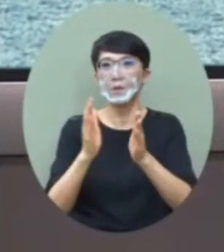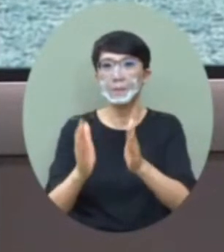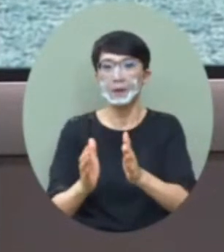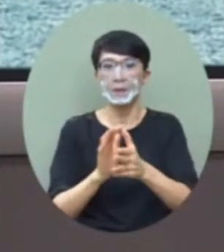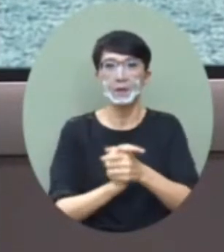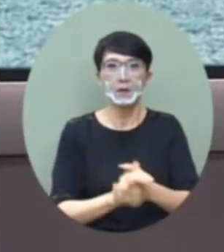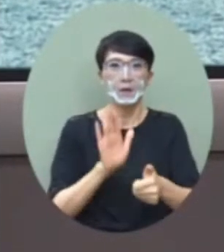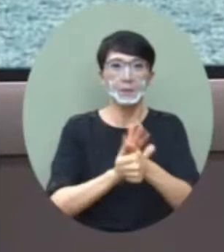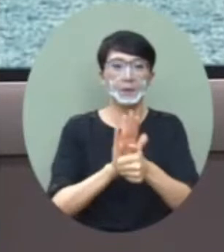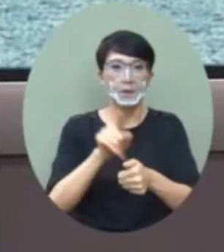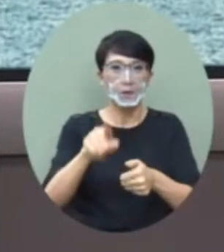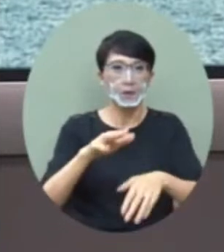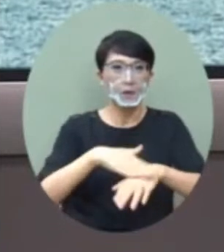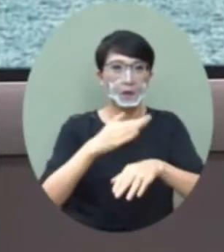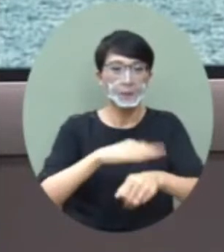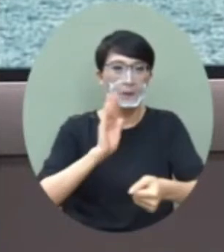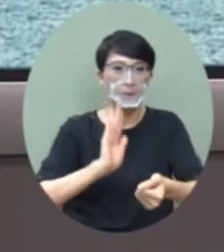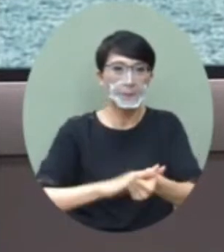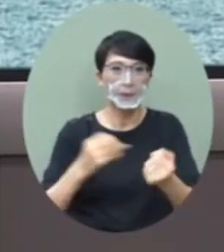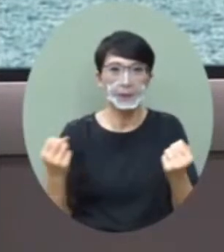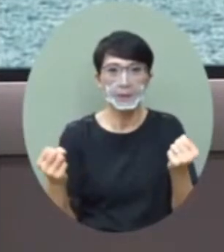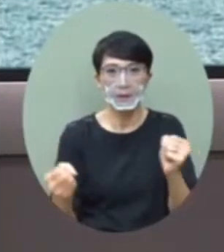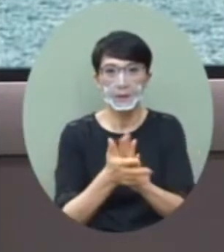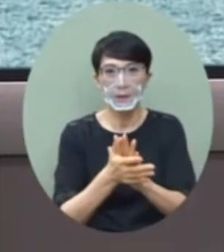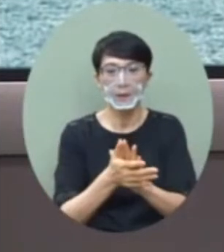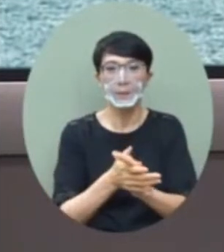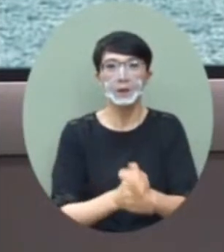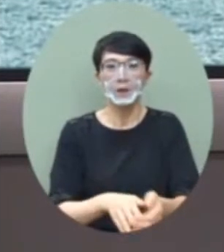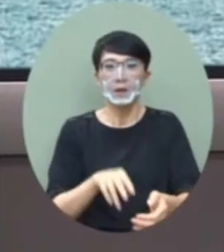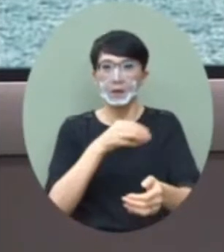For those who will be vaccinated later,